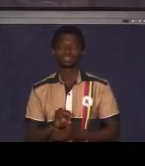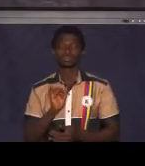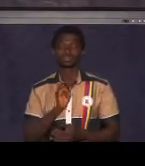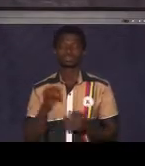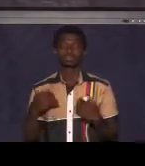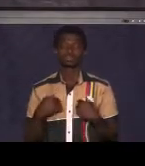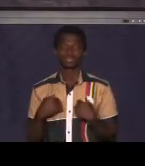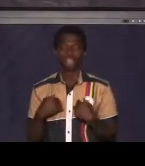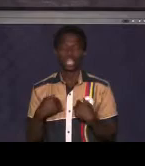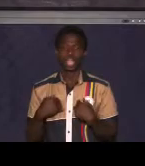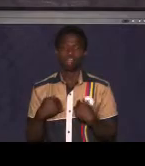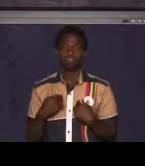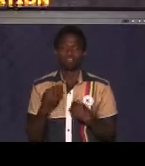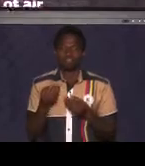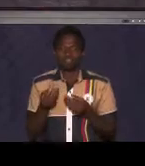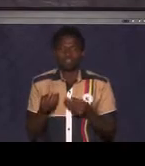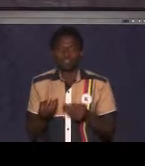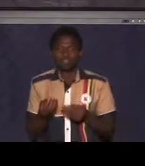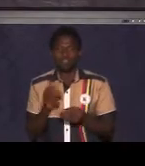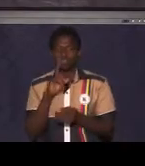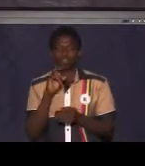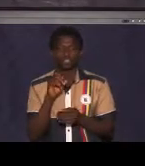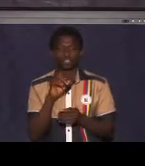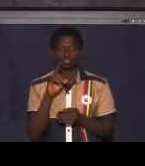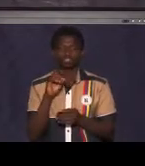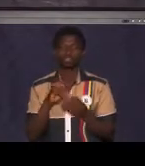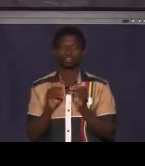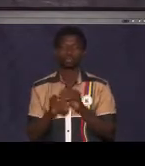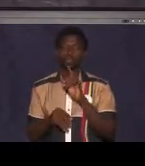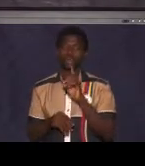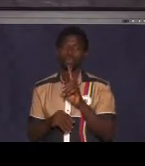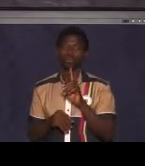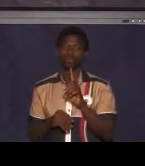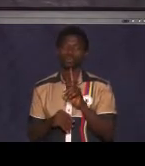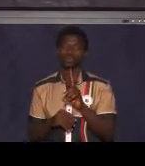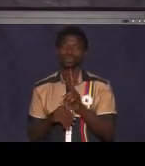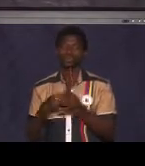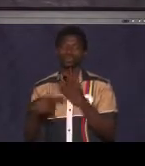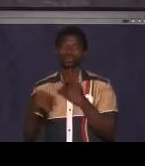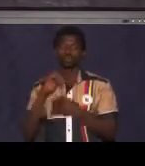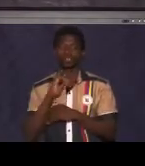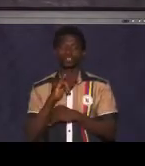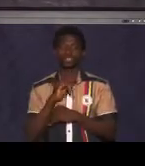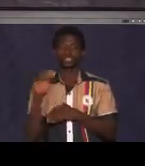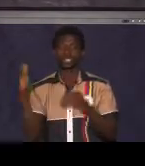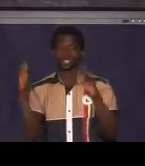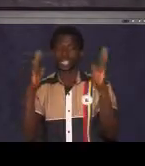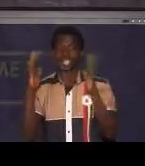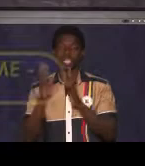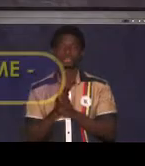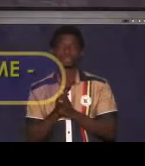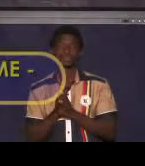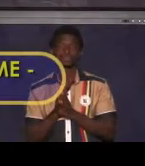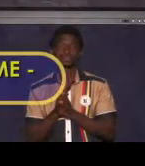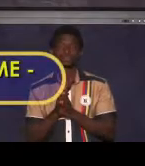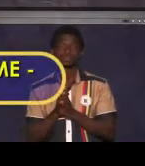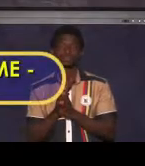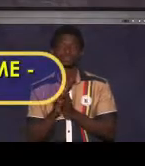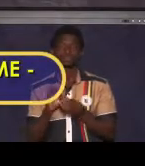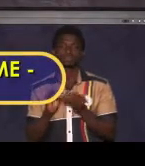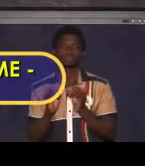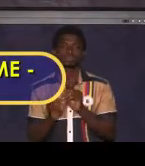today's lesson. I have few questions. Question number 1. What is air?